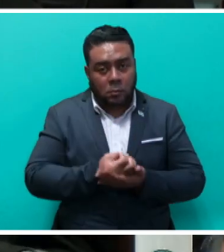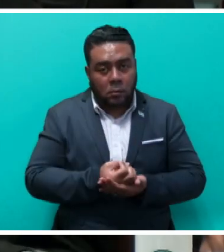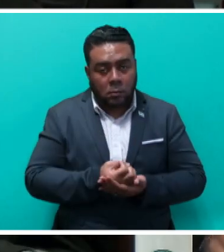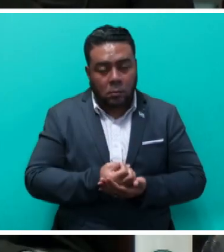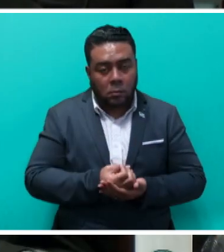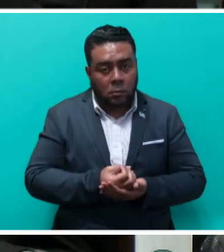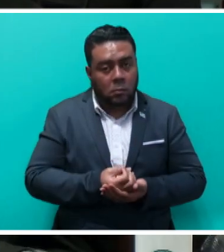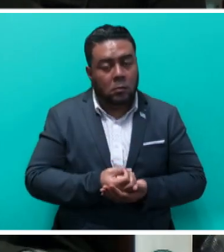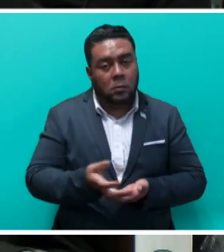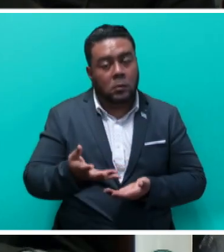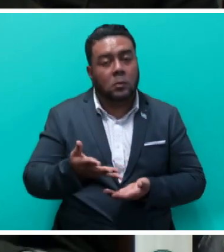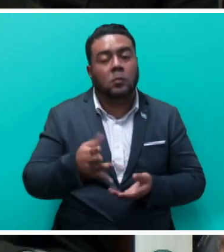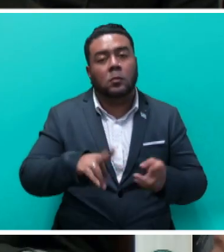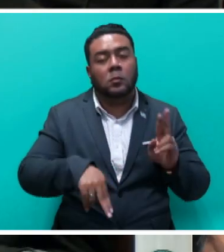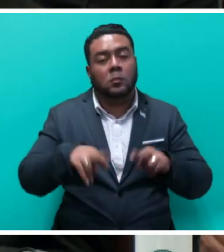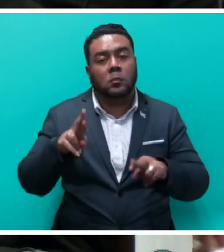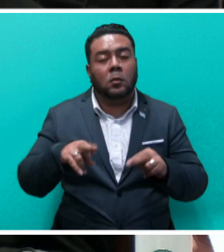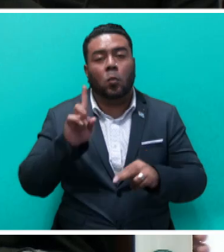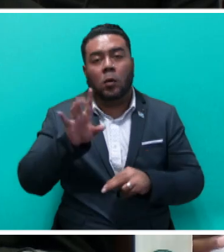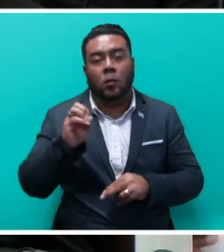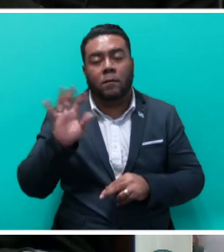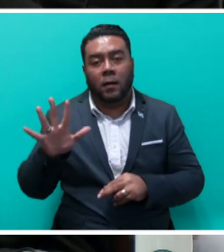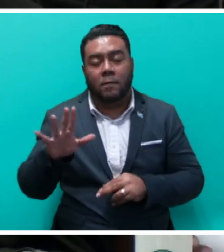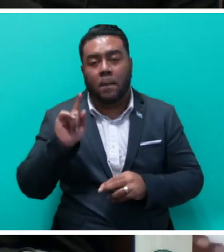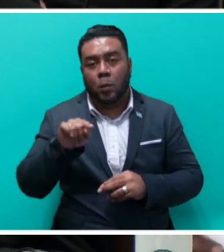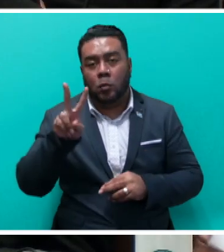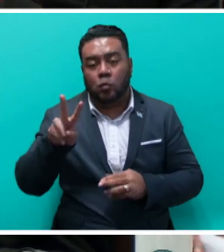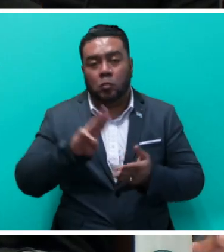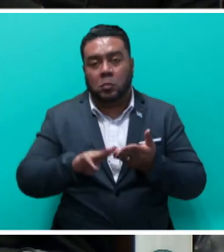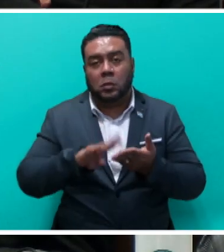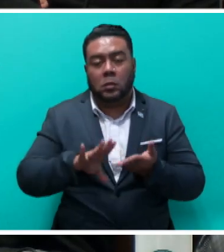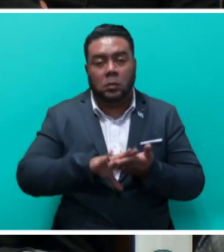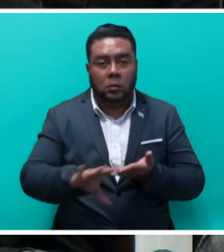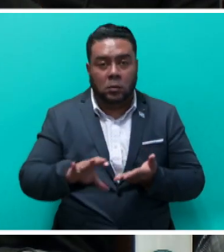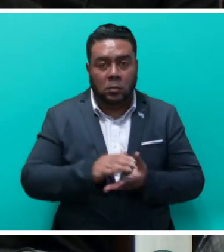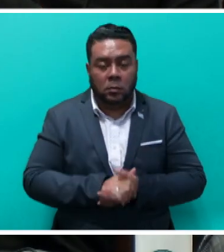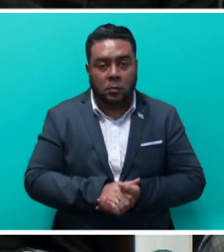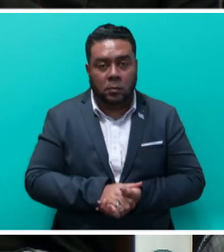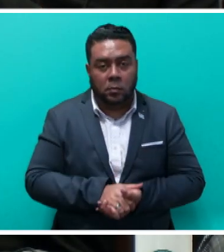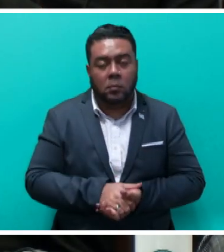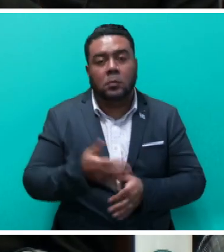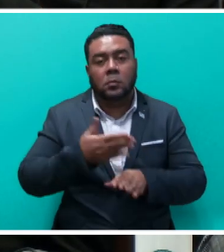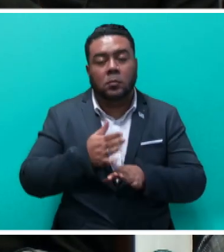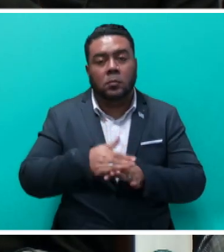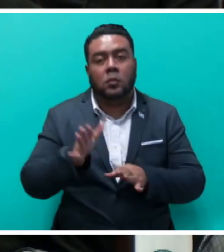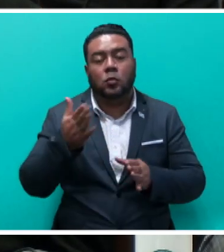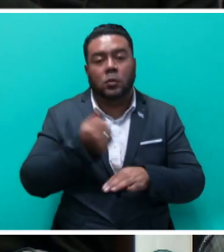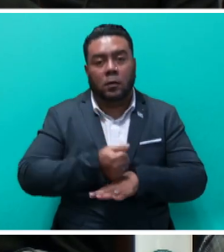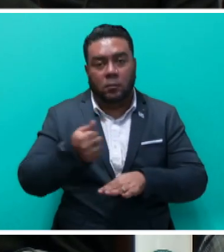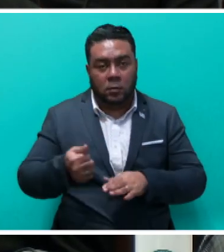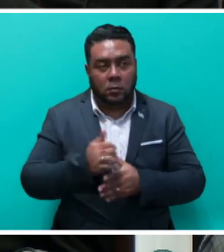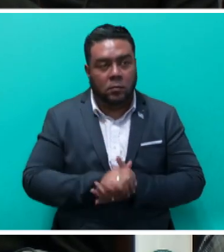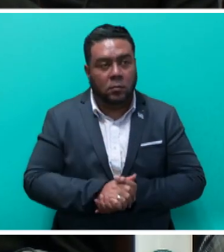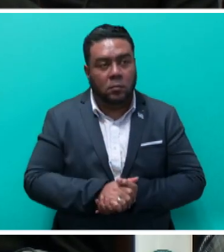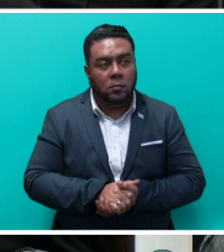redeployed funds, $105.2 million, to meet the new priorities of the new government.